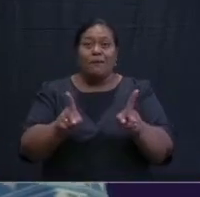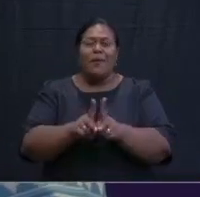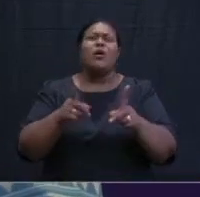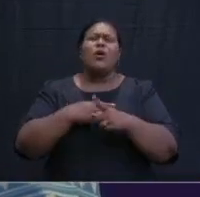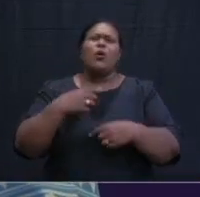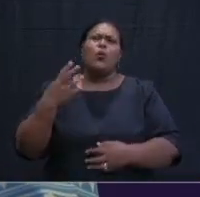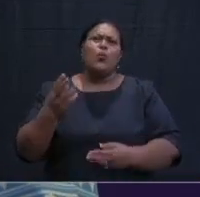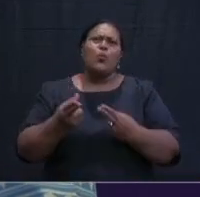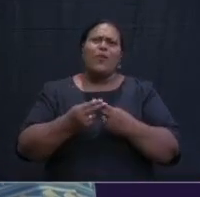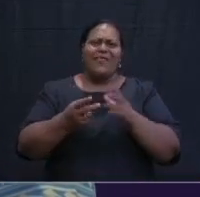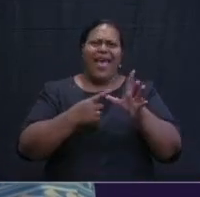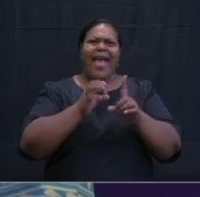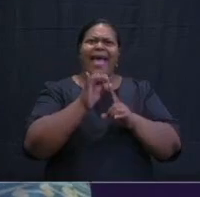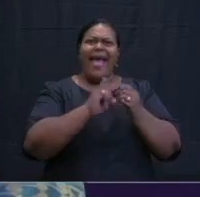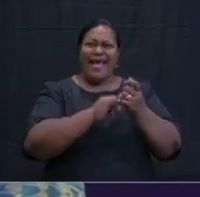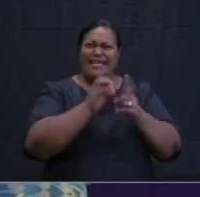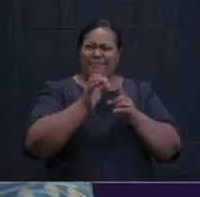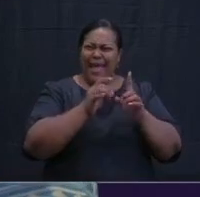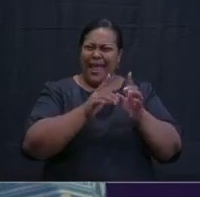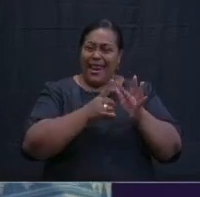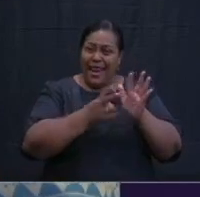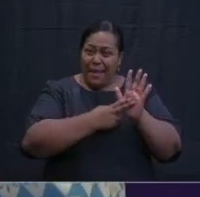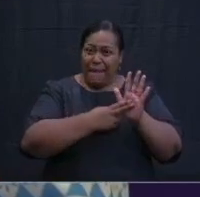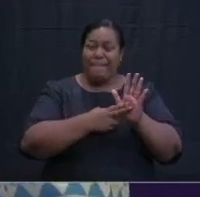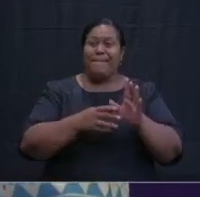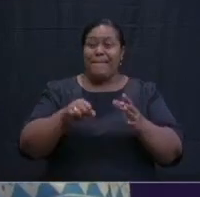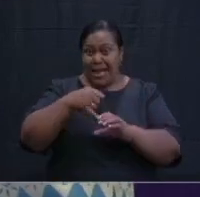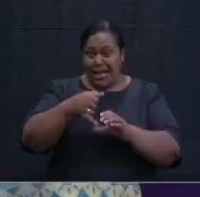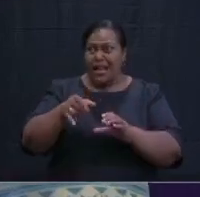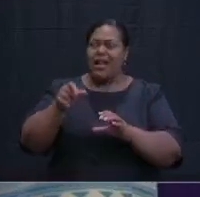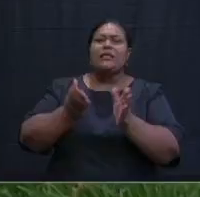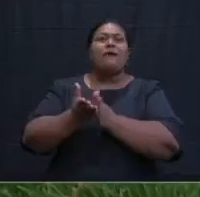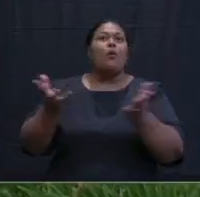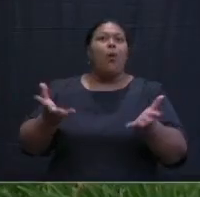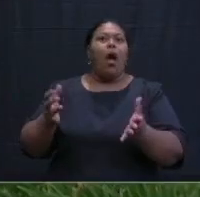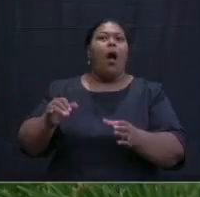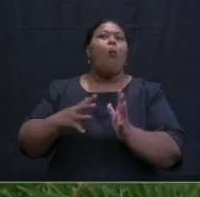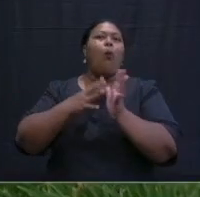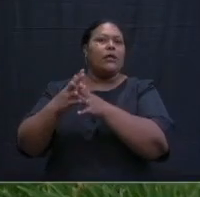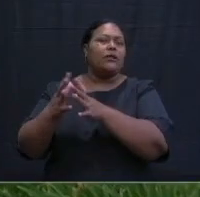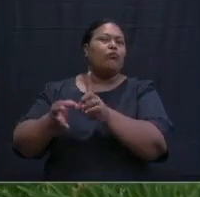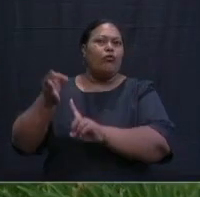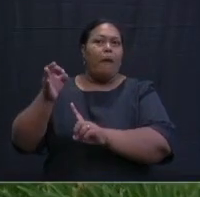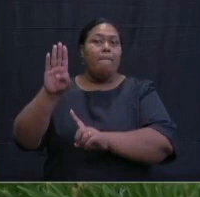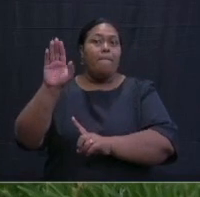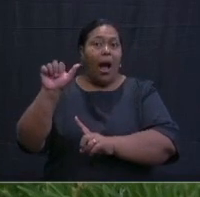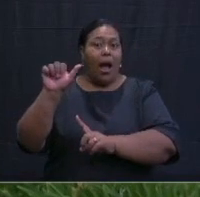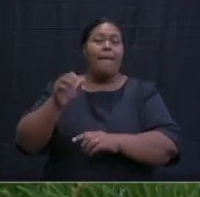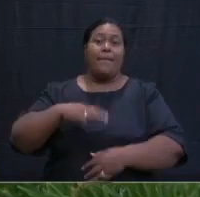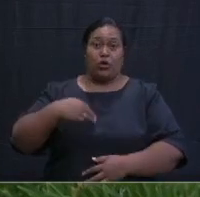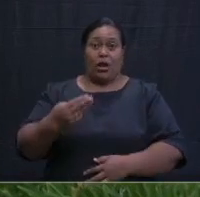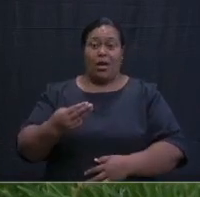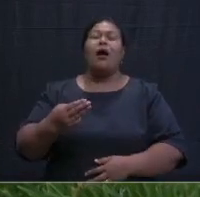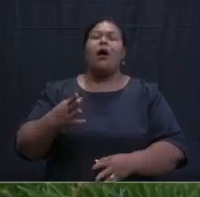with Aspen Medical, services for the Western Division have improved, as Mba Mission Hospital has